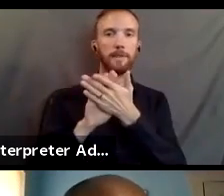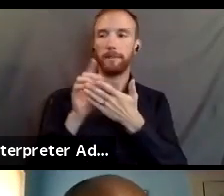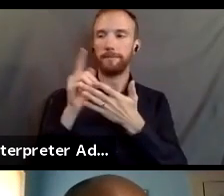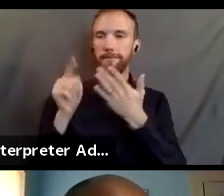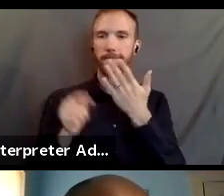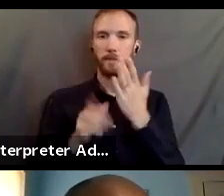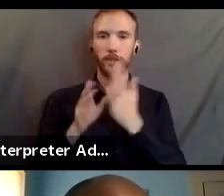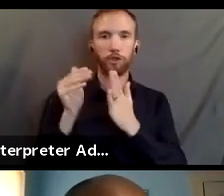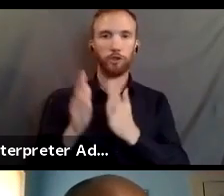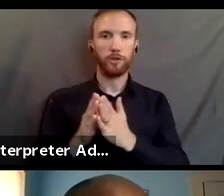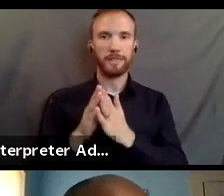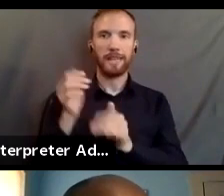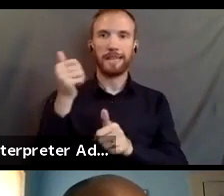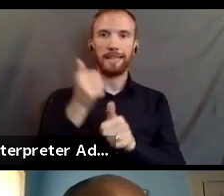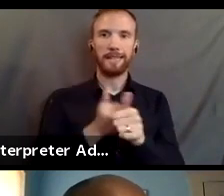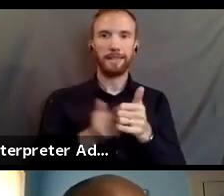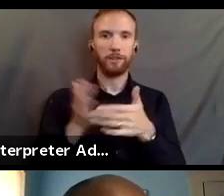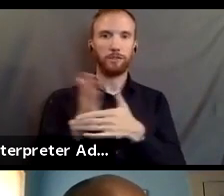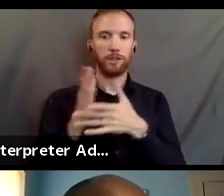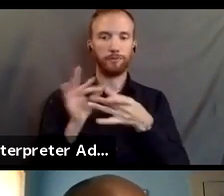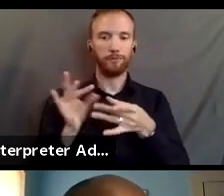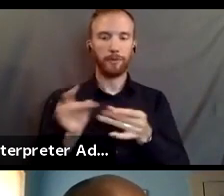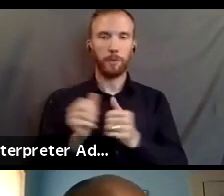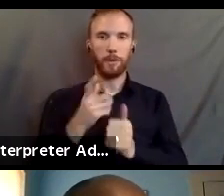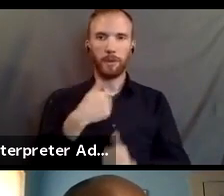share a few words with us